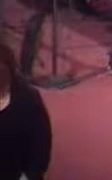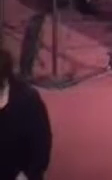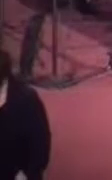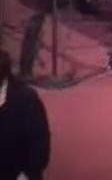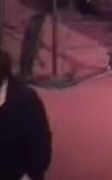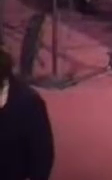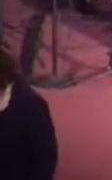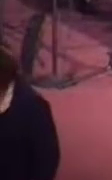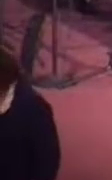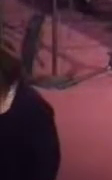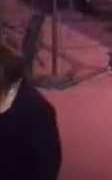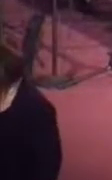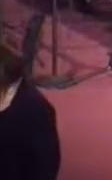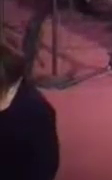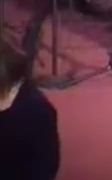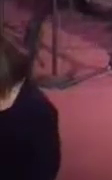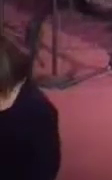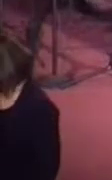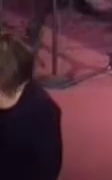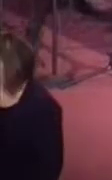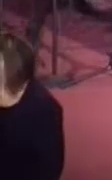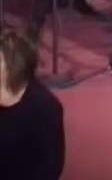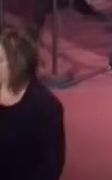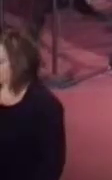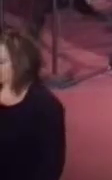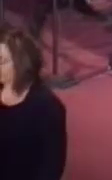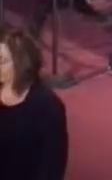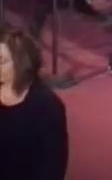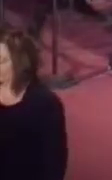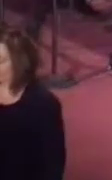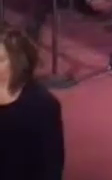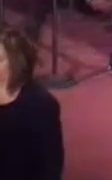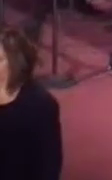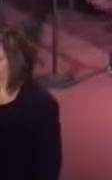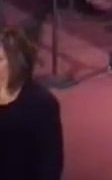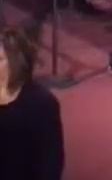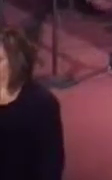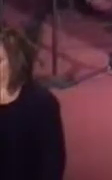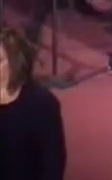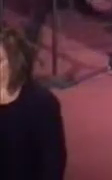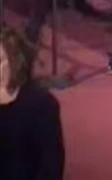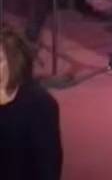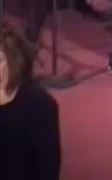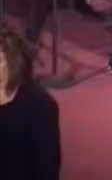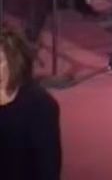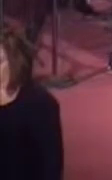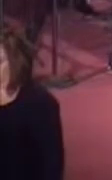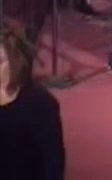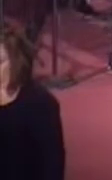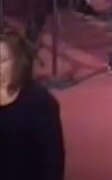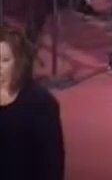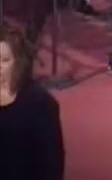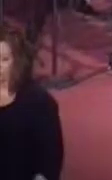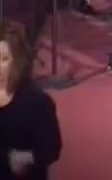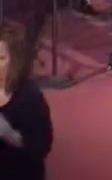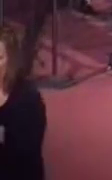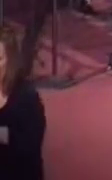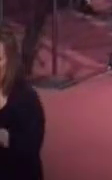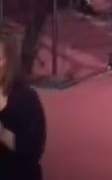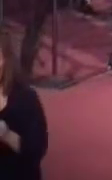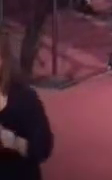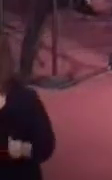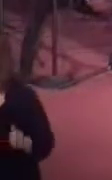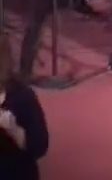so that Daniel's situation might not be changed. They would probably attach this string around it with a wax portion, and the king would come up